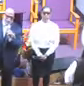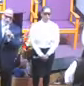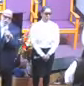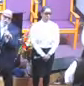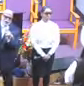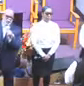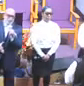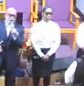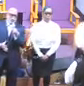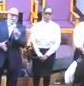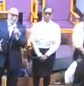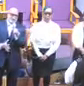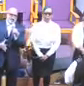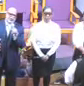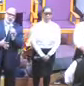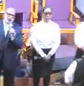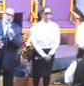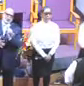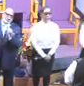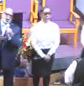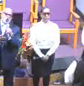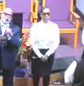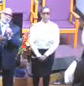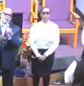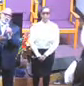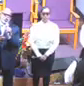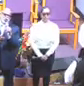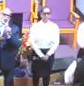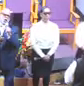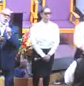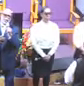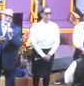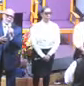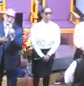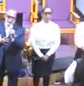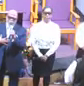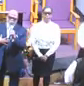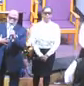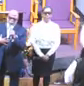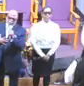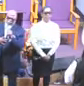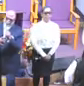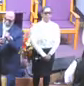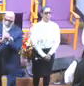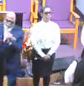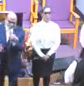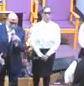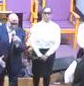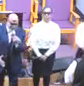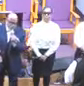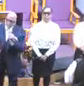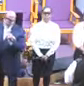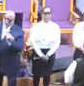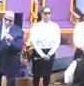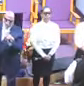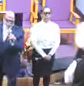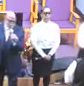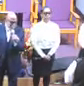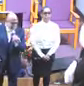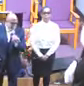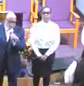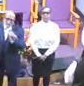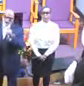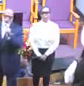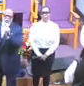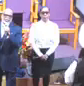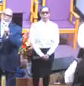another song, Lord. We ask, Father, that you would give us a home in your eternal kingdom where we can sing praises, praise your